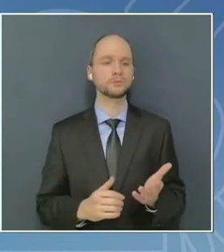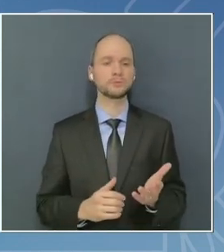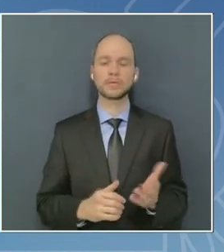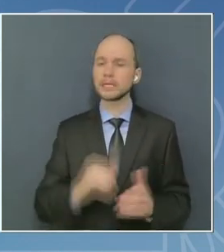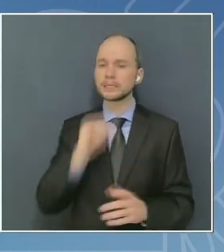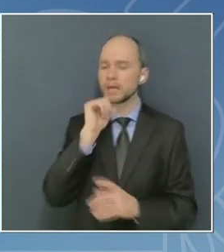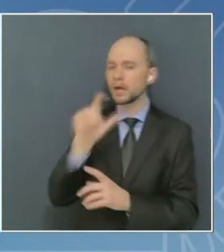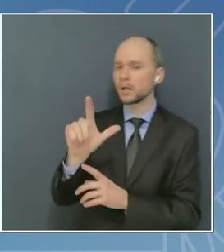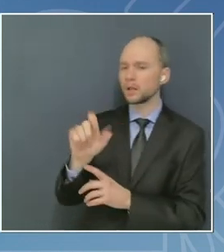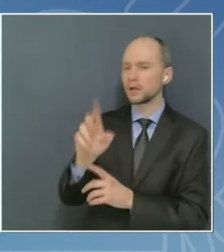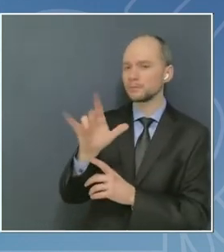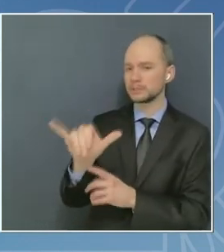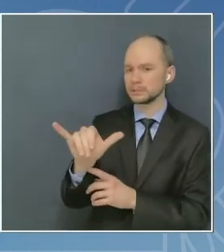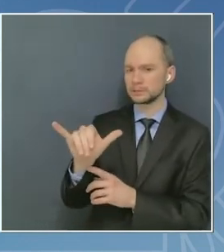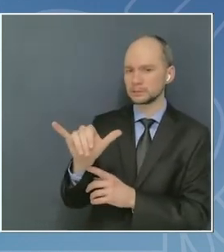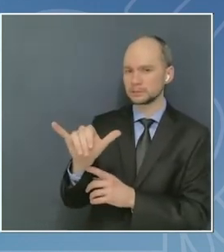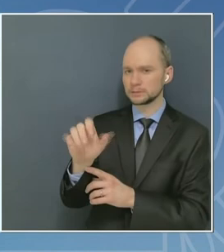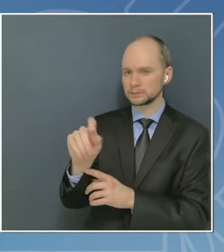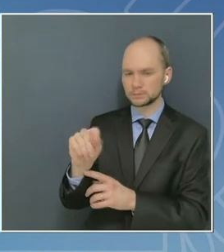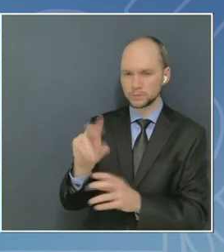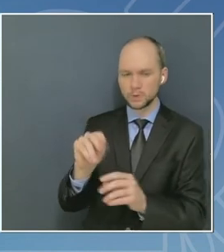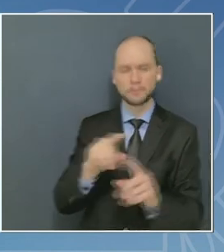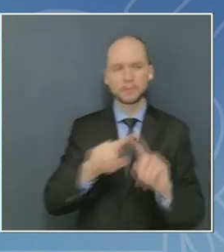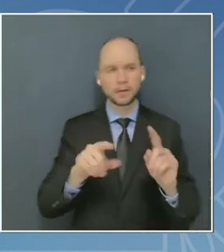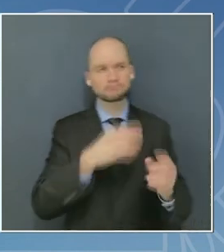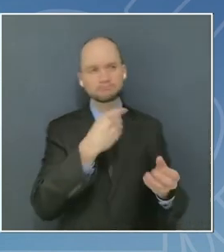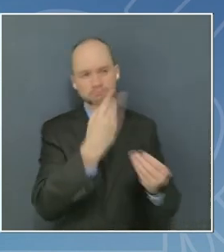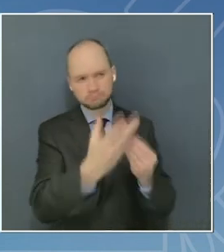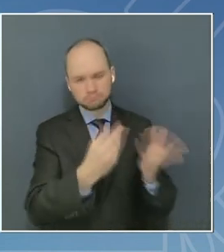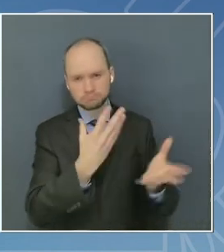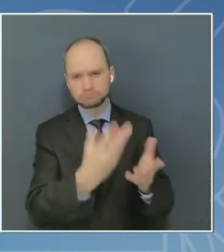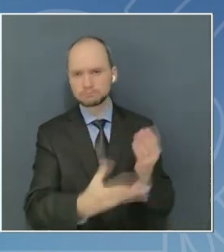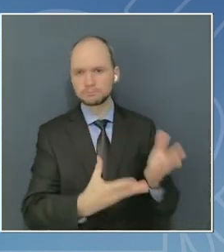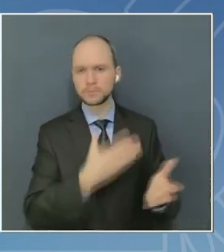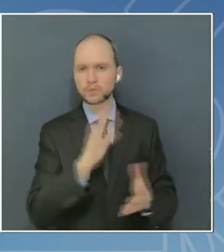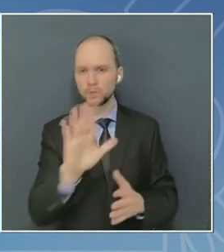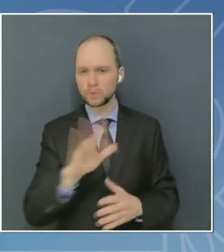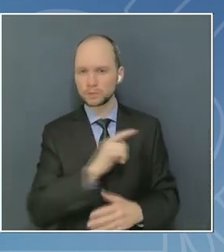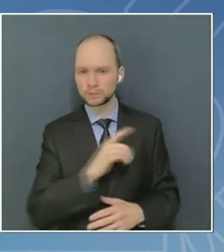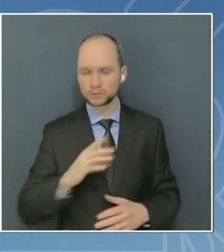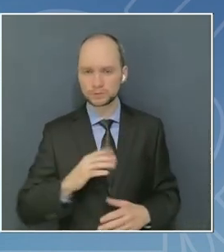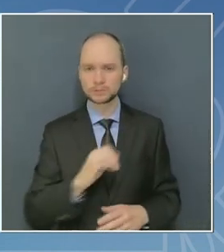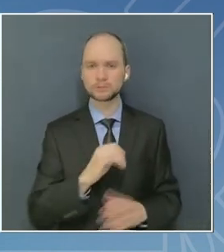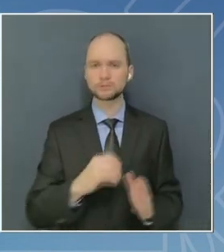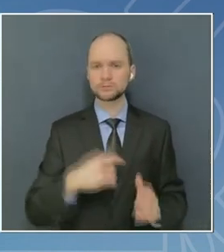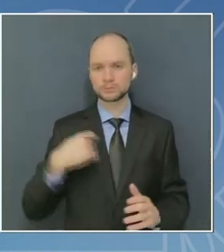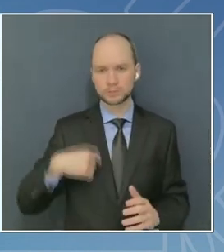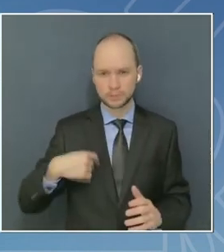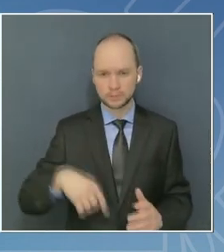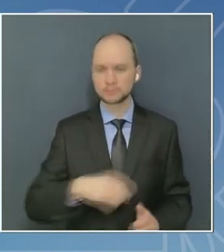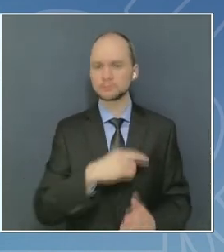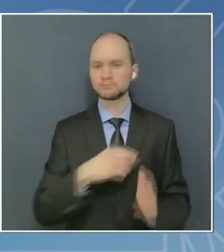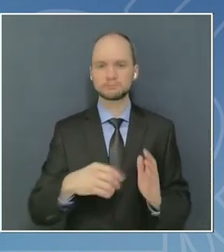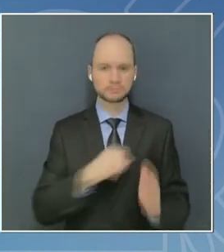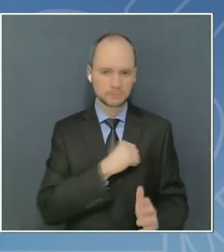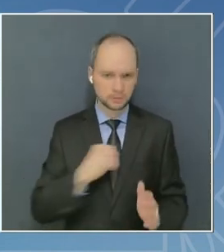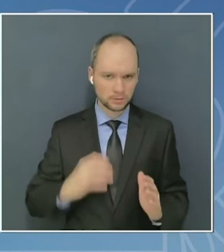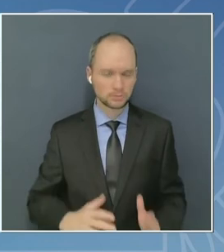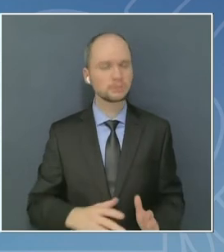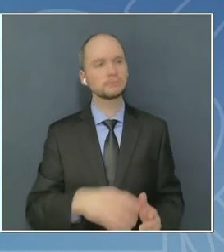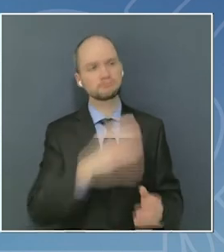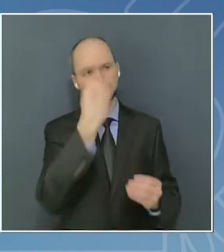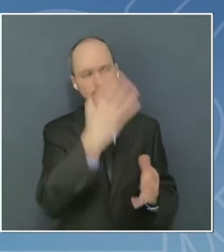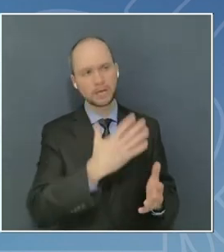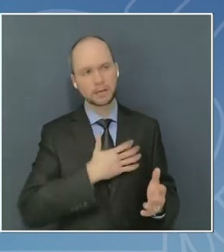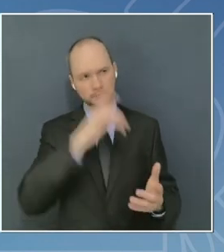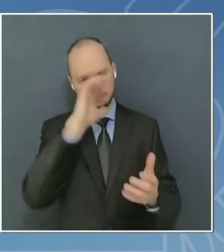but at least to communicate with them. This is what my belief is, because I always say that I pay respect to a